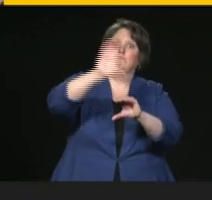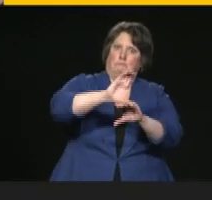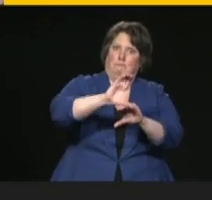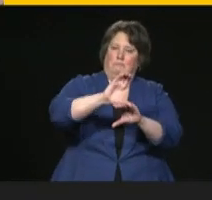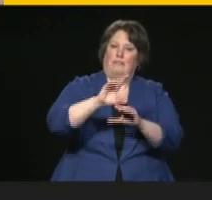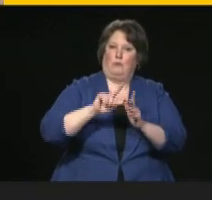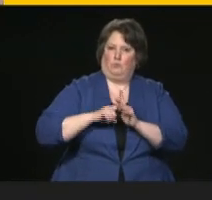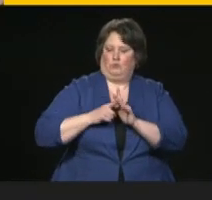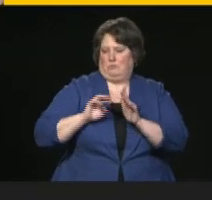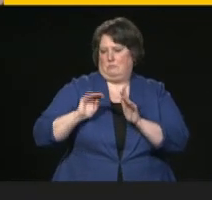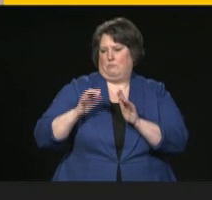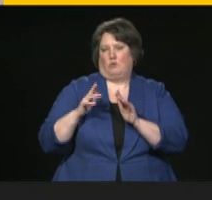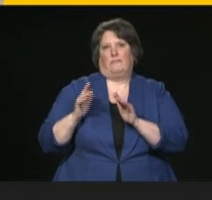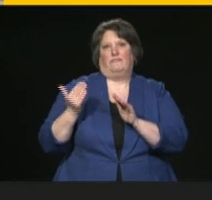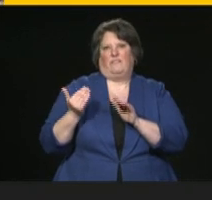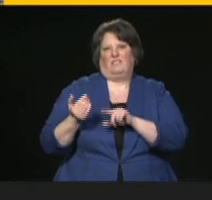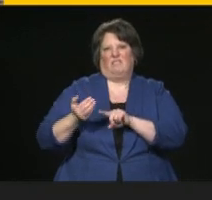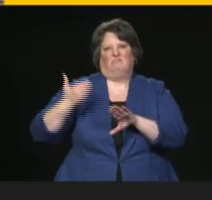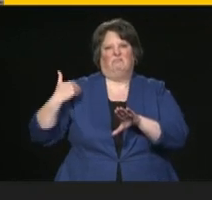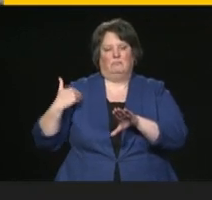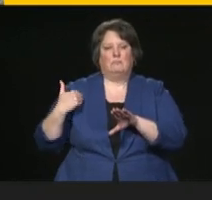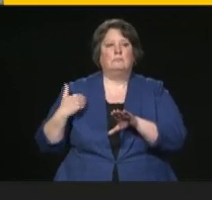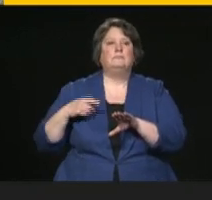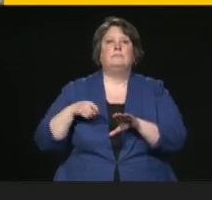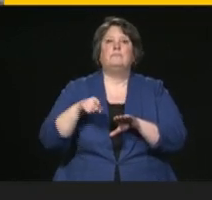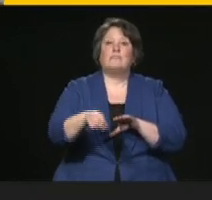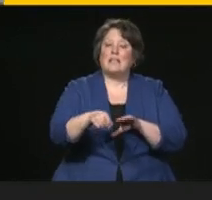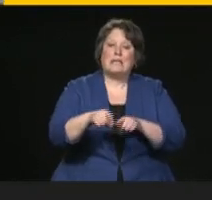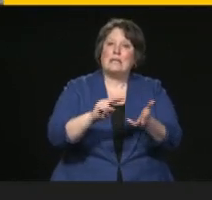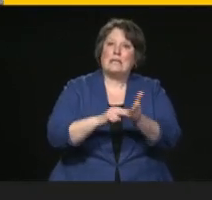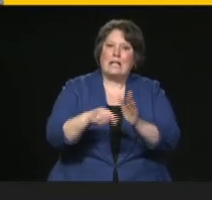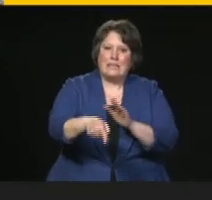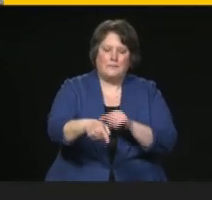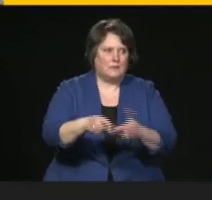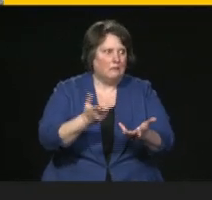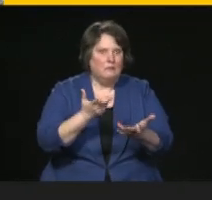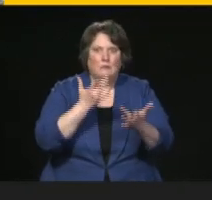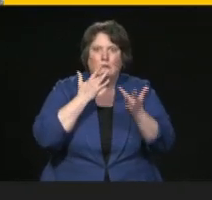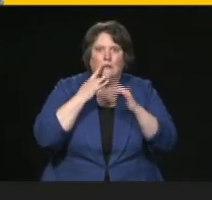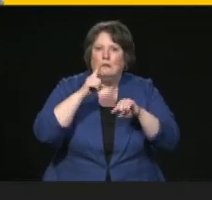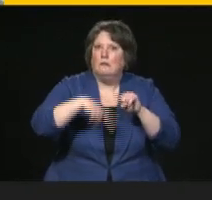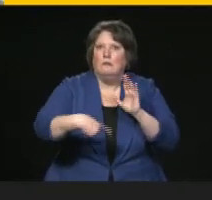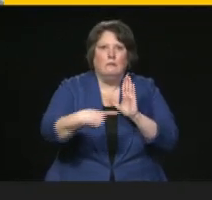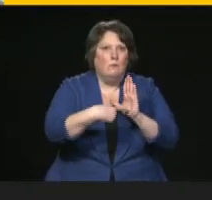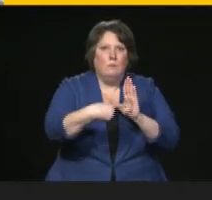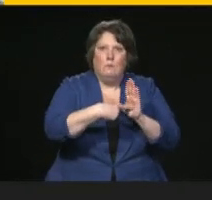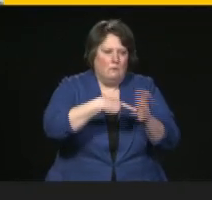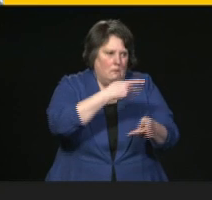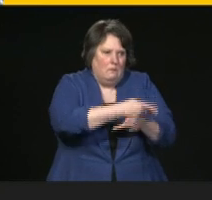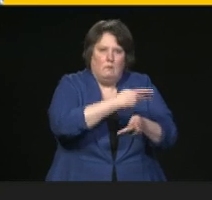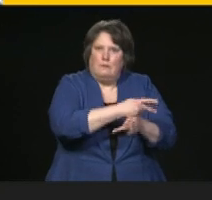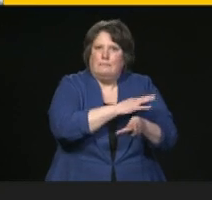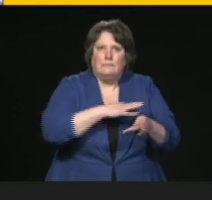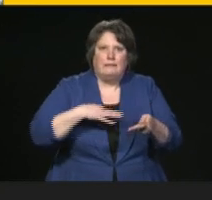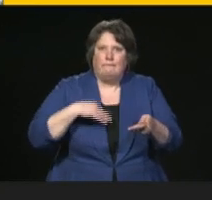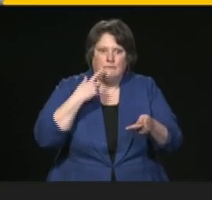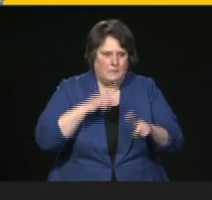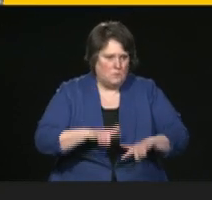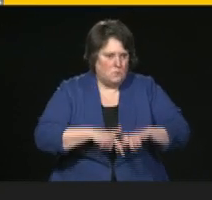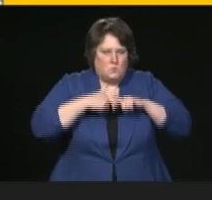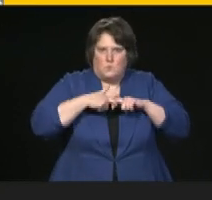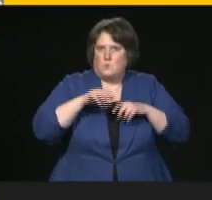for businesses that experience significant revenue reductions because of COVID-19 and decide to keep their staff and pay them in